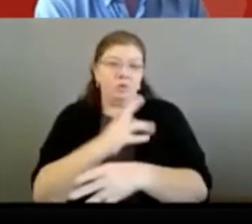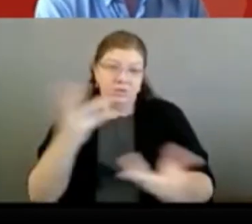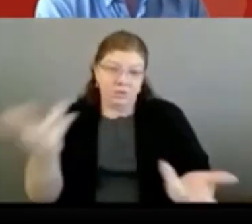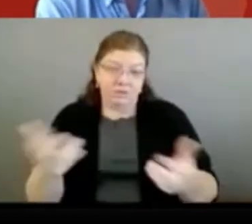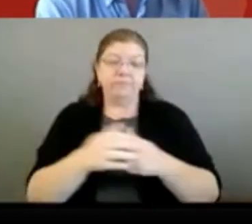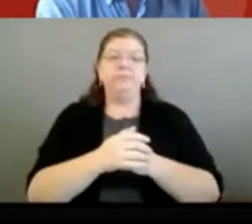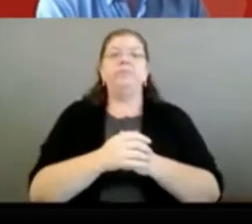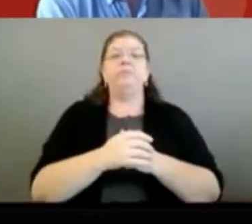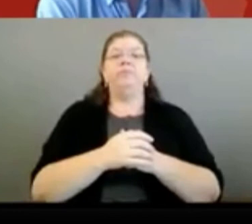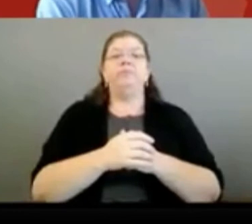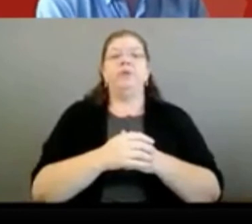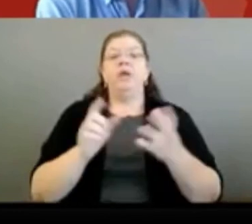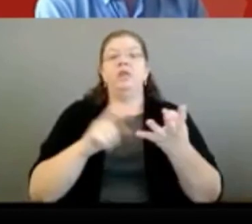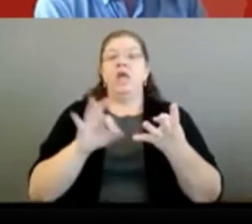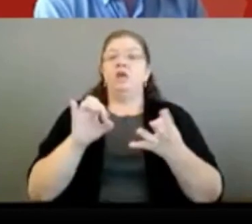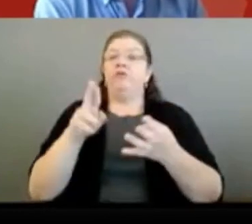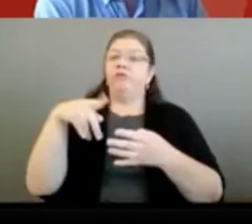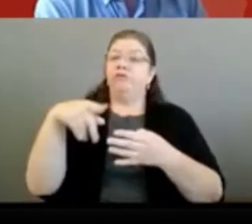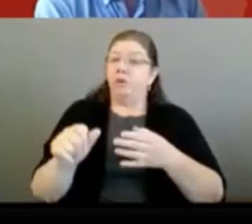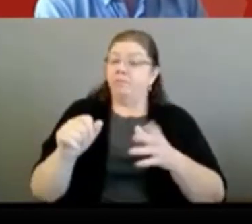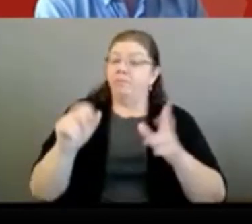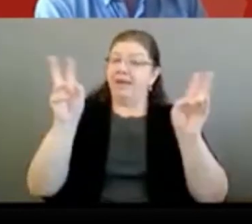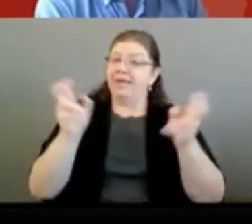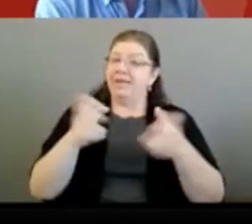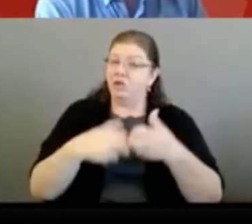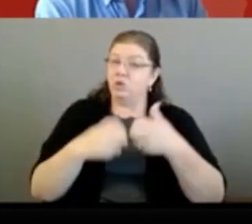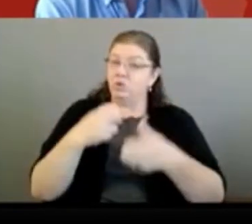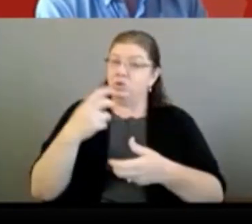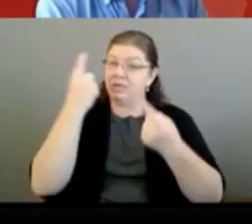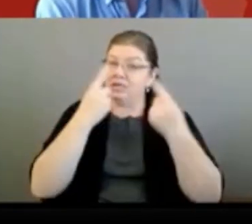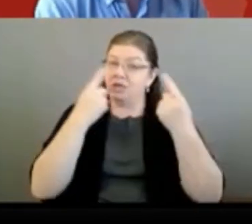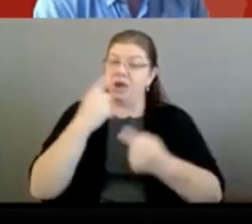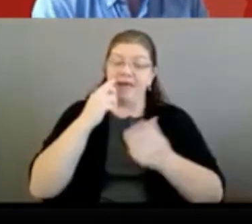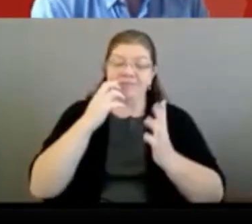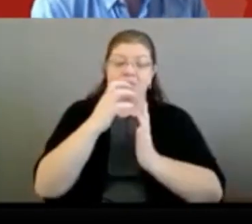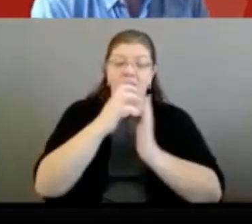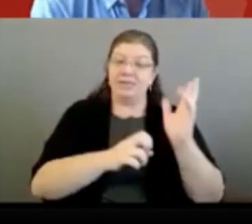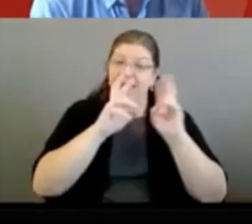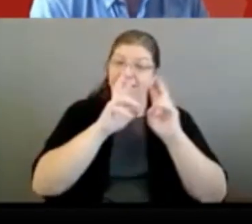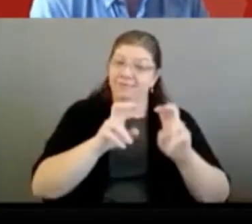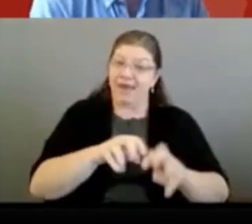there's FERPA issues to consider too when you're text mining and pulling data.